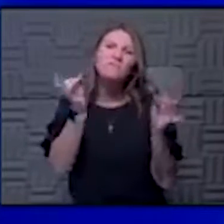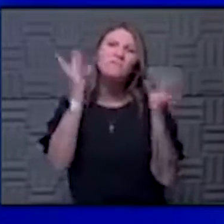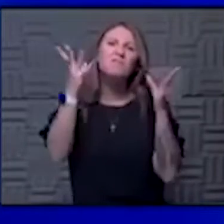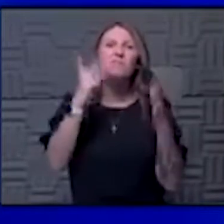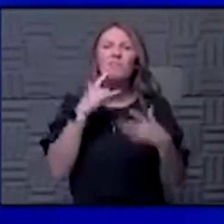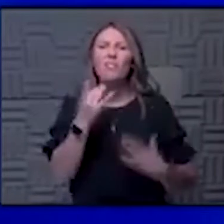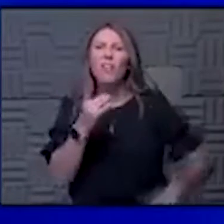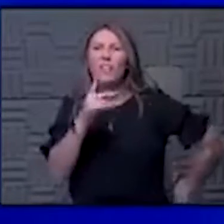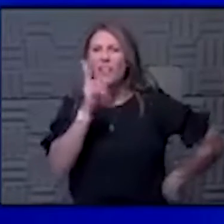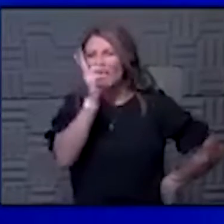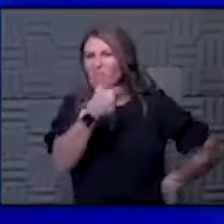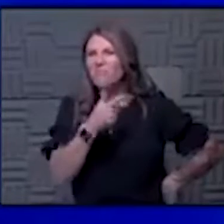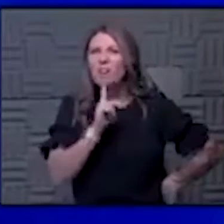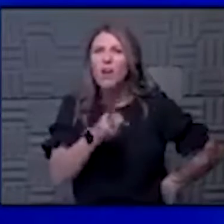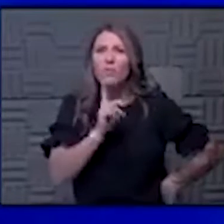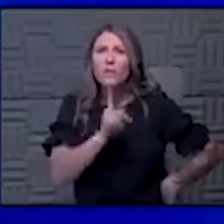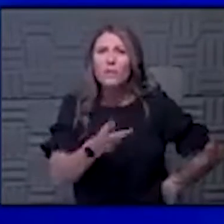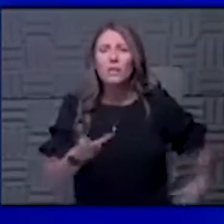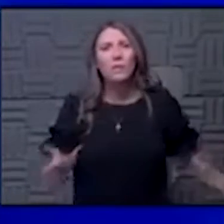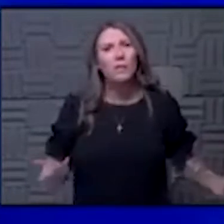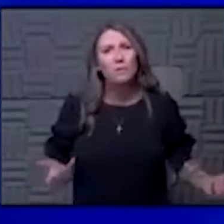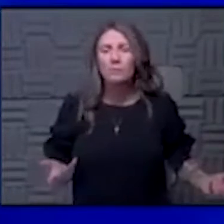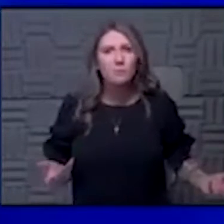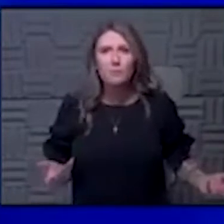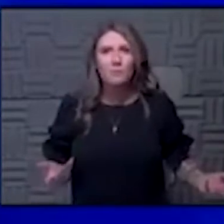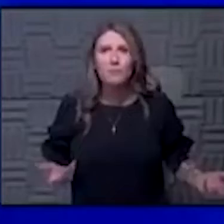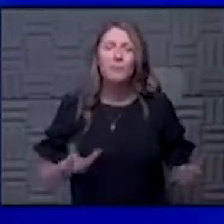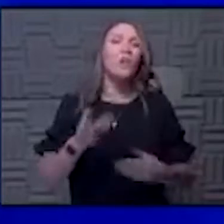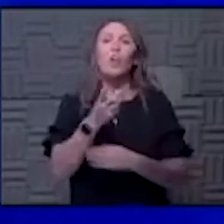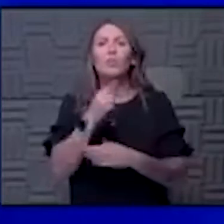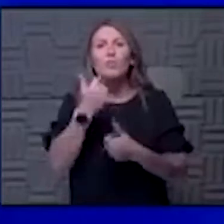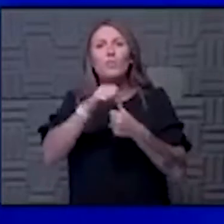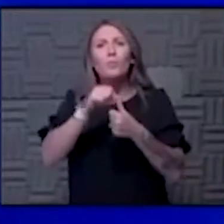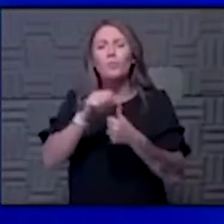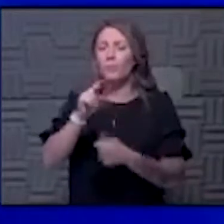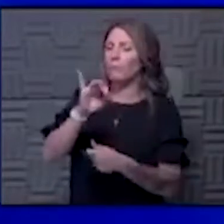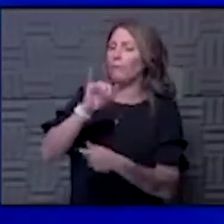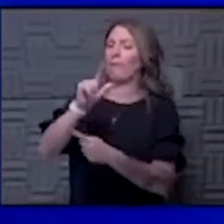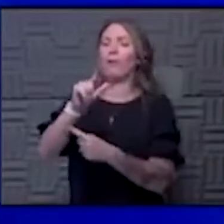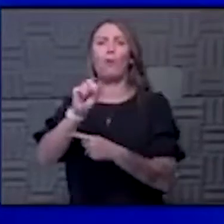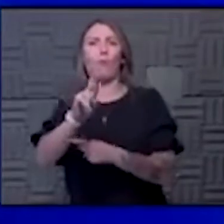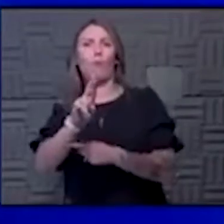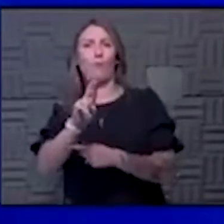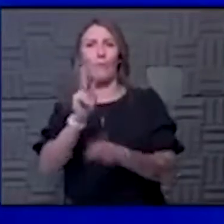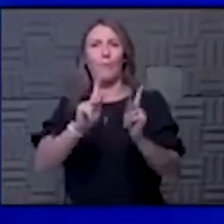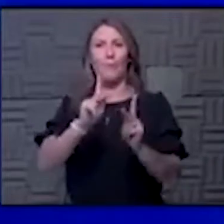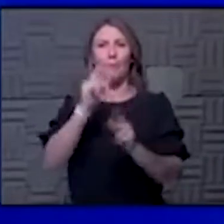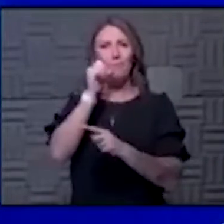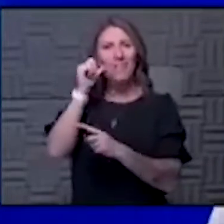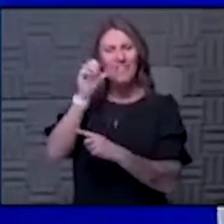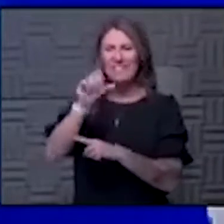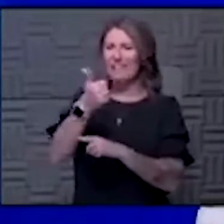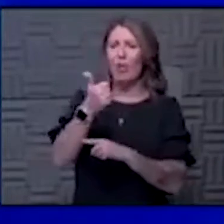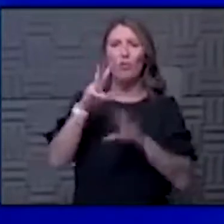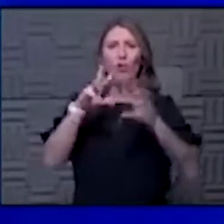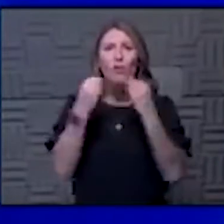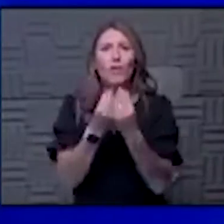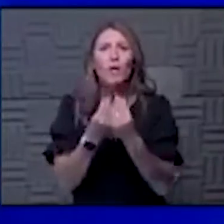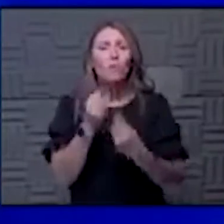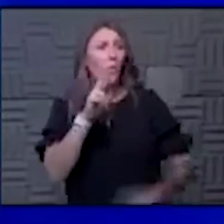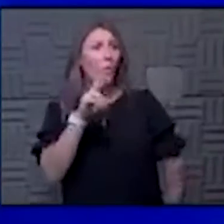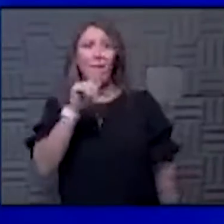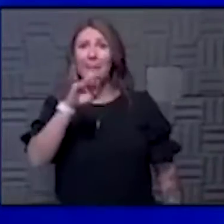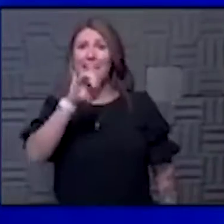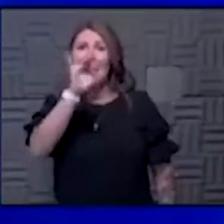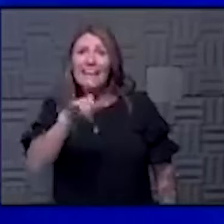And I just got to tell you, remember Anil Garmakar being on our program, or the folks we had on yesterday, or another family, or Anthony, one of the